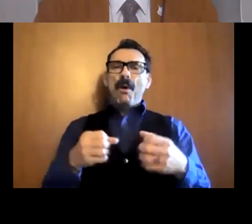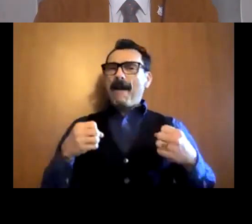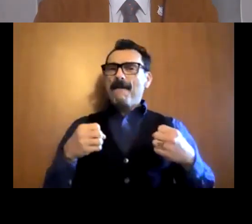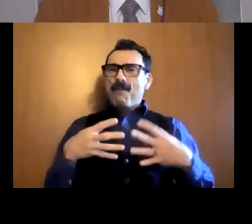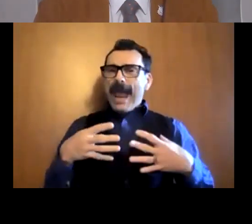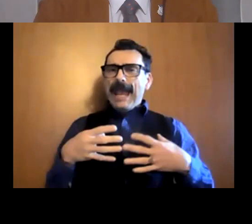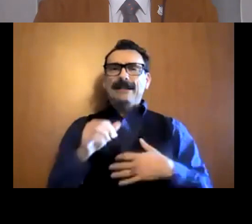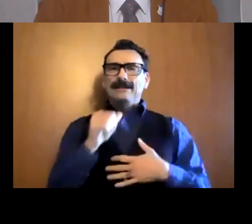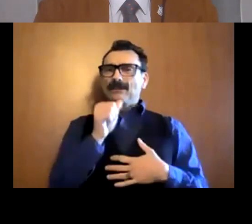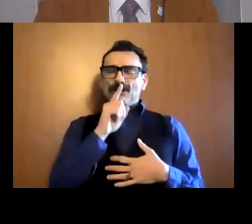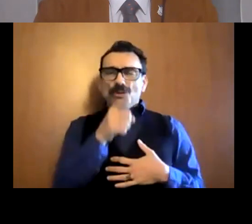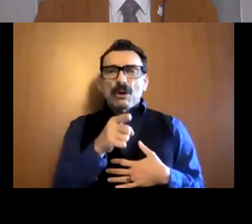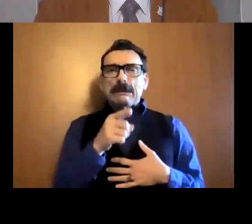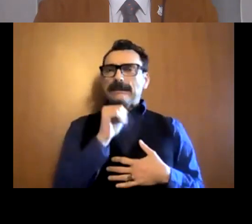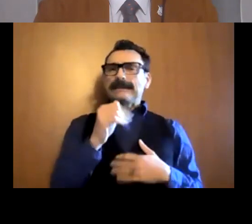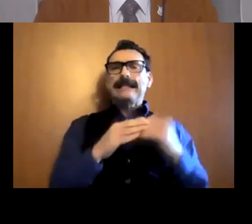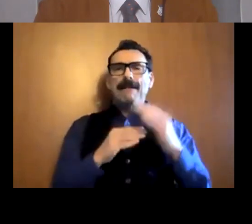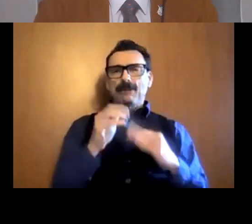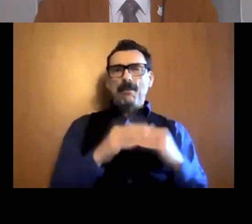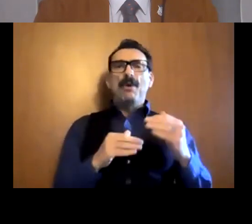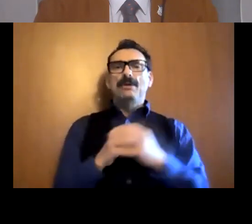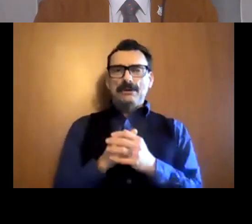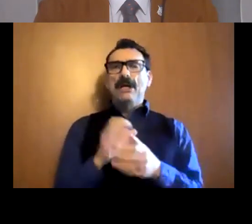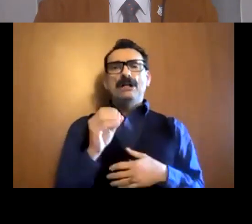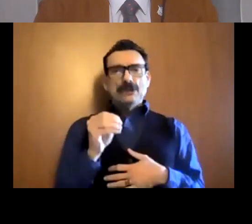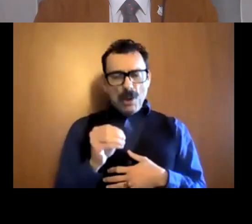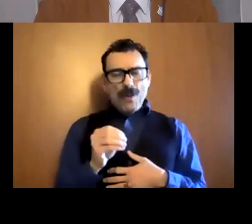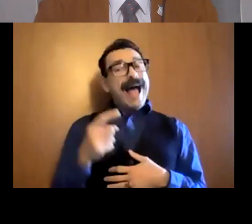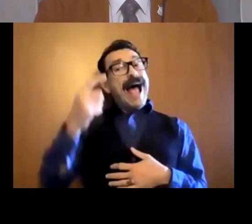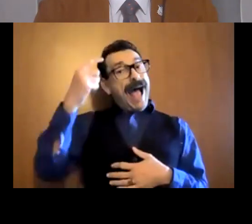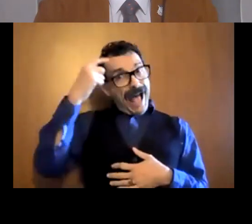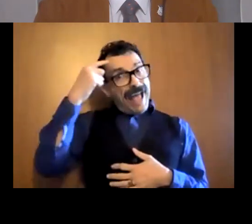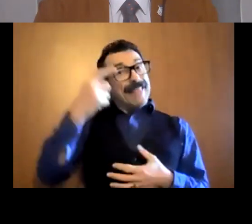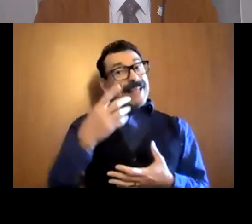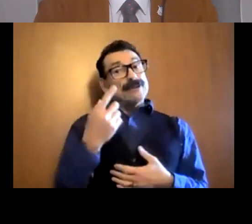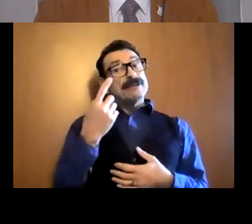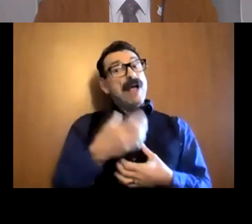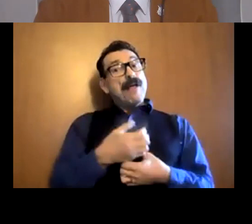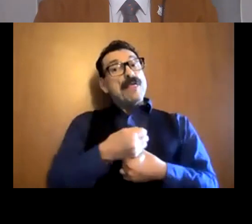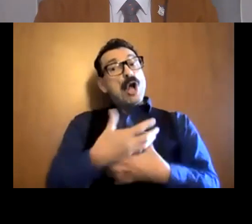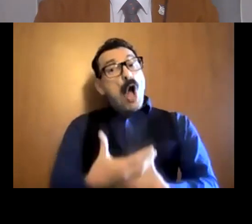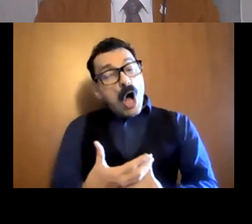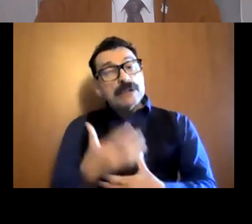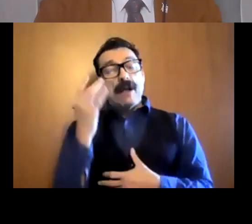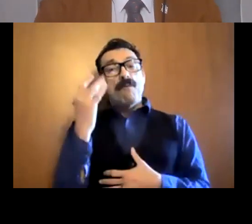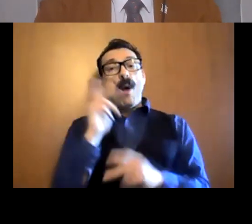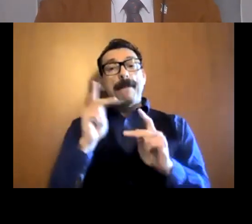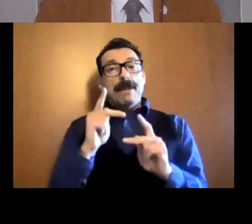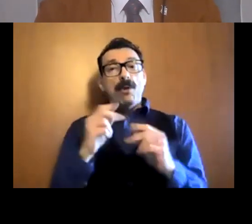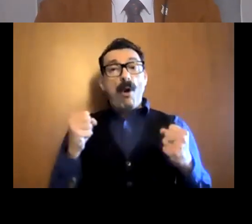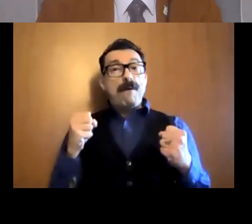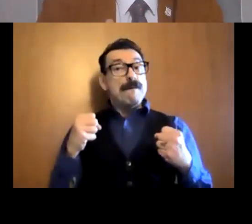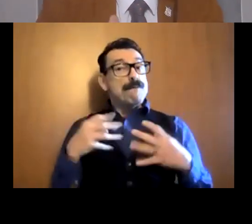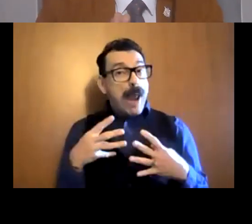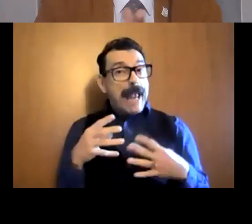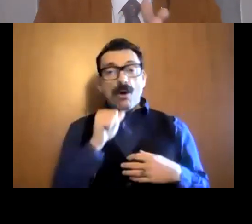own belief system. And that's what I think is the cause of the hesitancy of the vaccinations. Yeah. Thank you